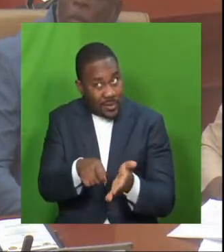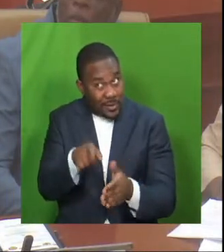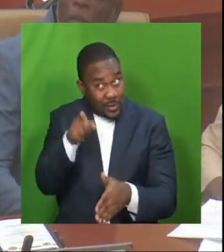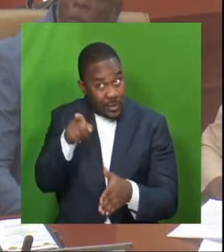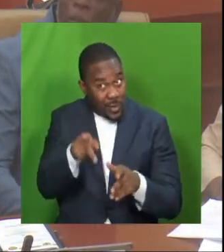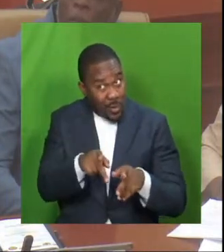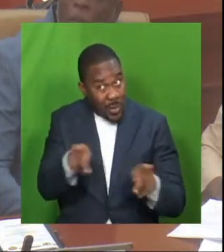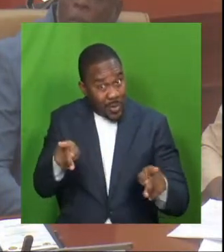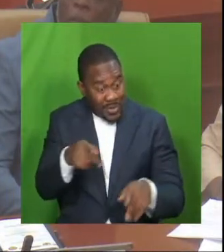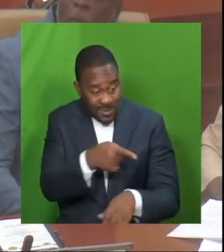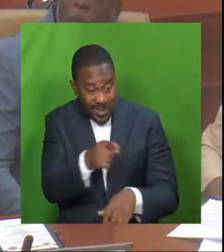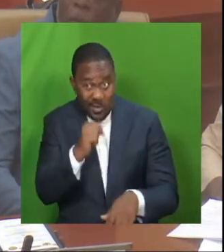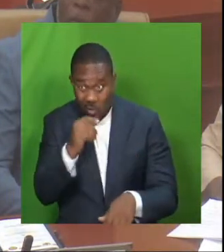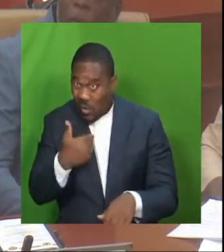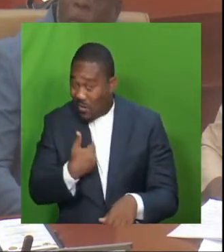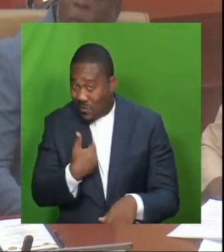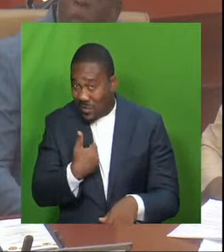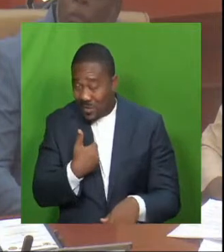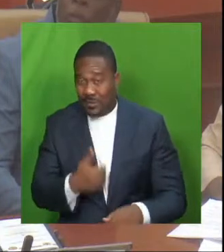in writing.